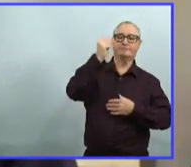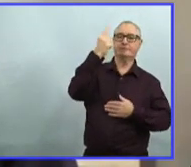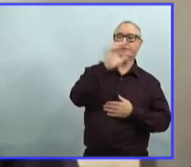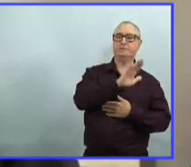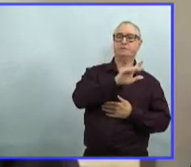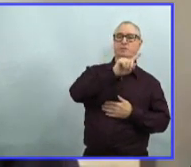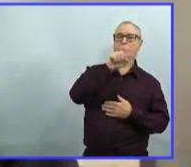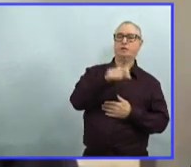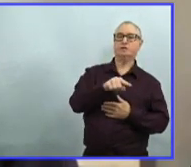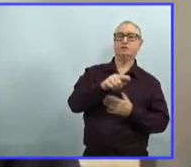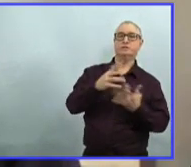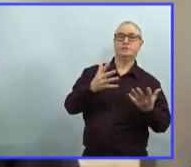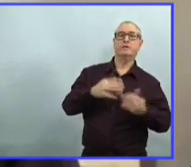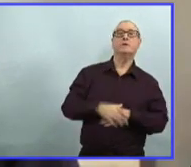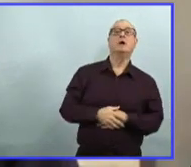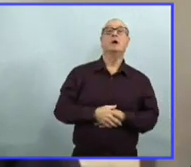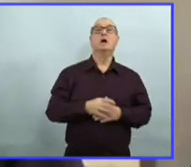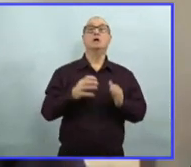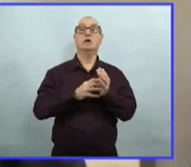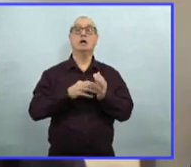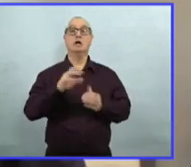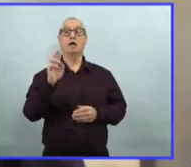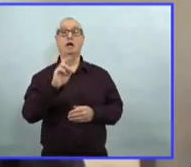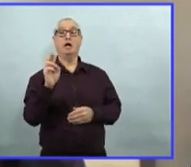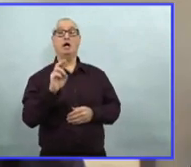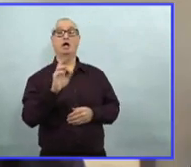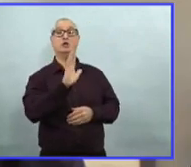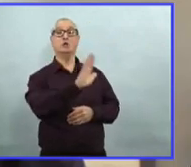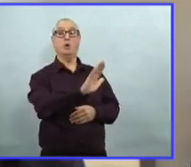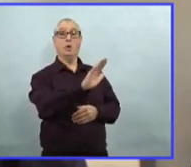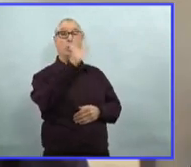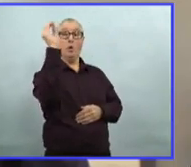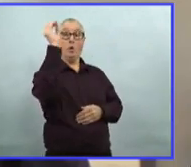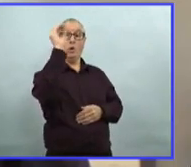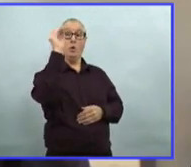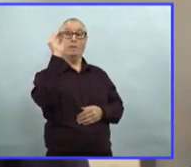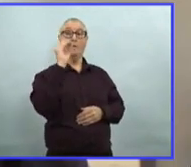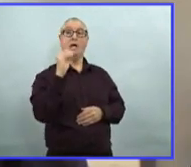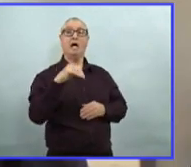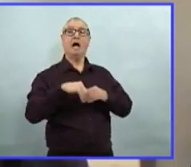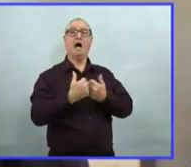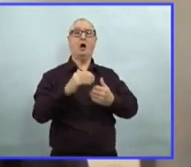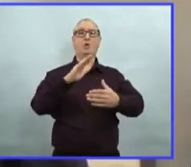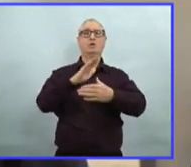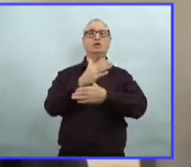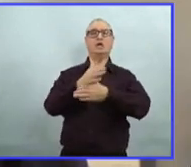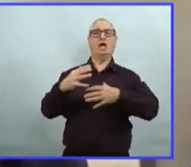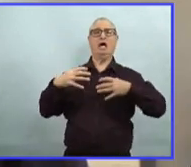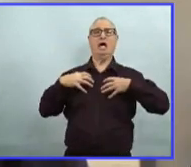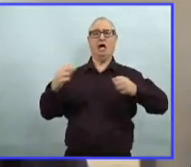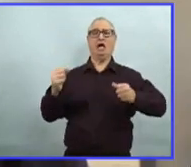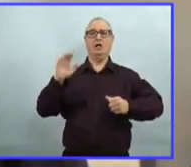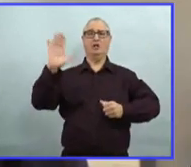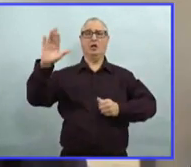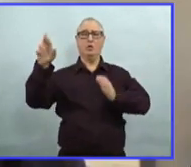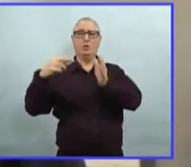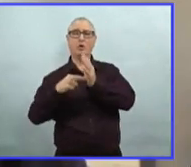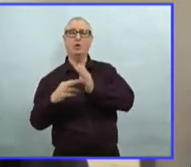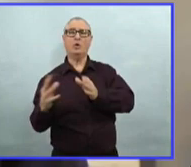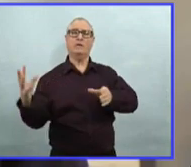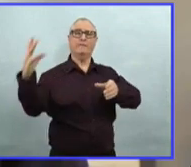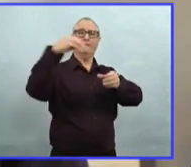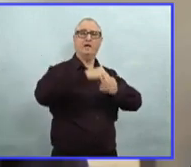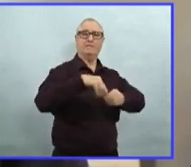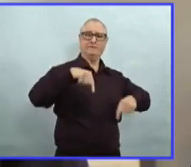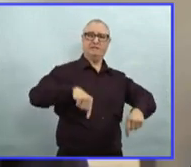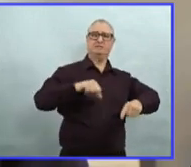There isn't a one thing to respond to. So you've seen certainly and quite